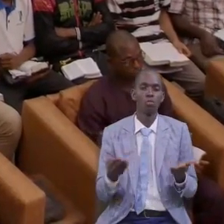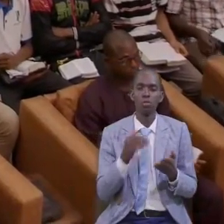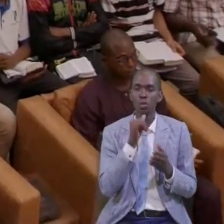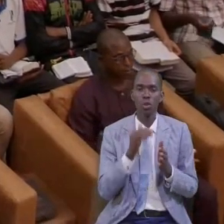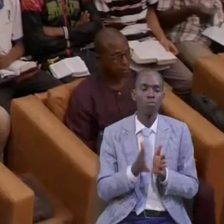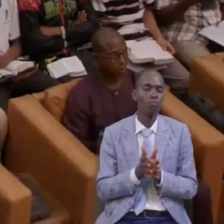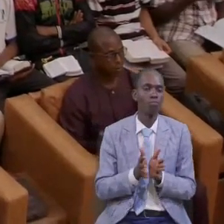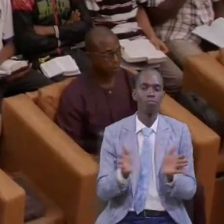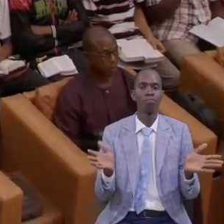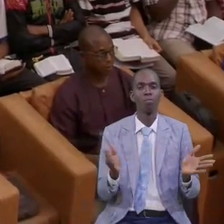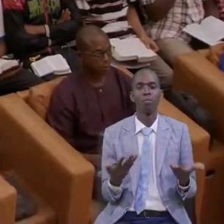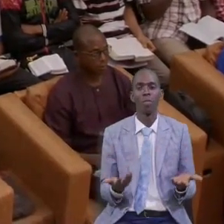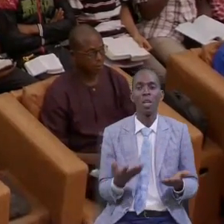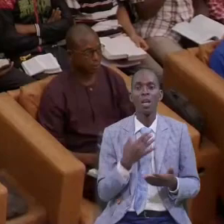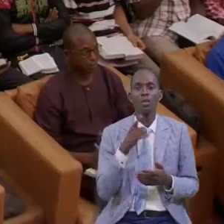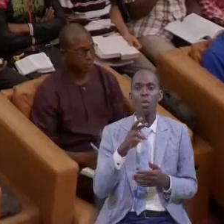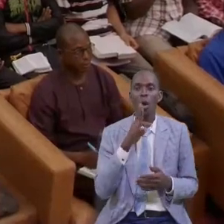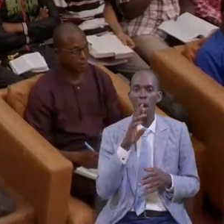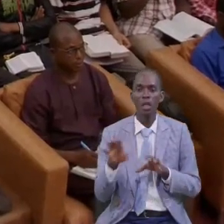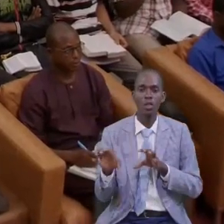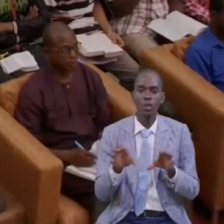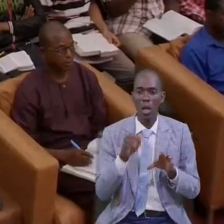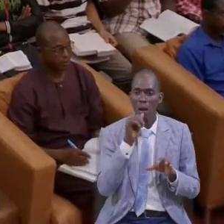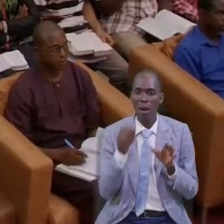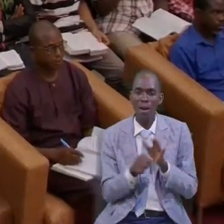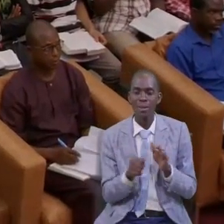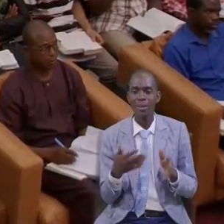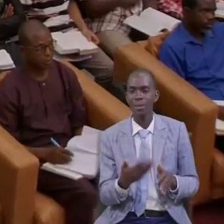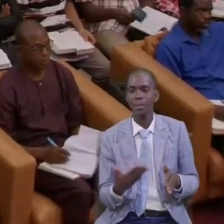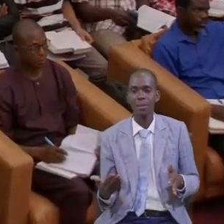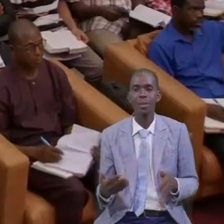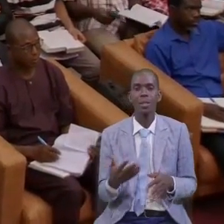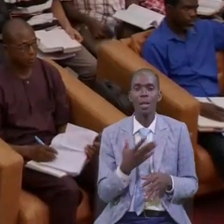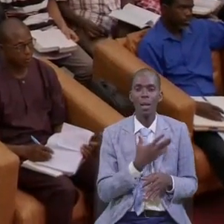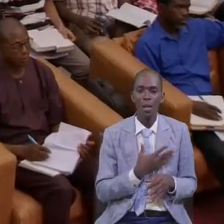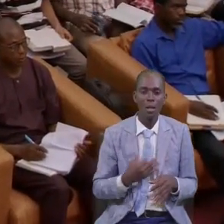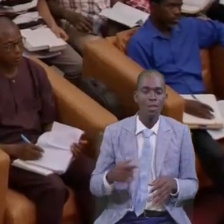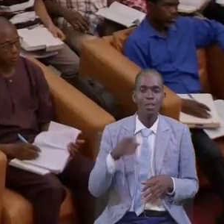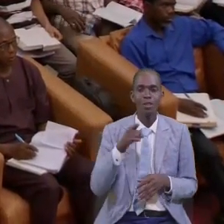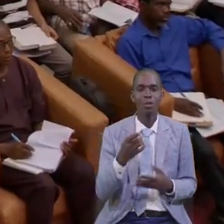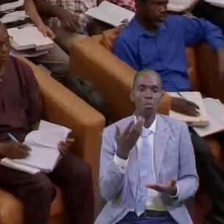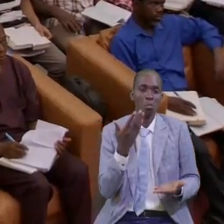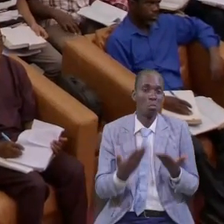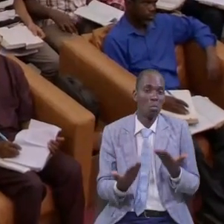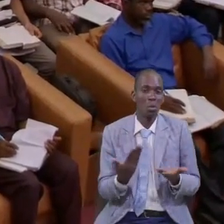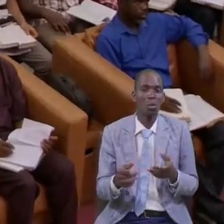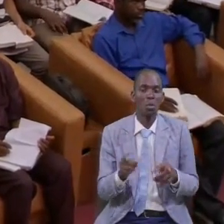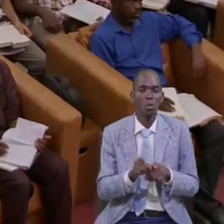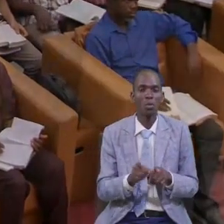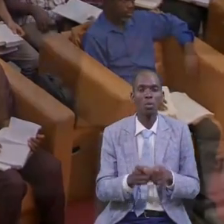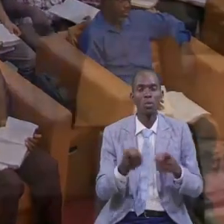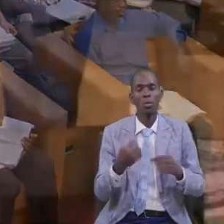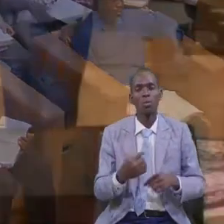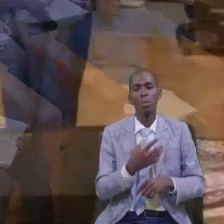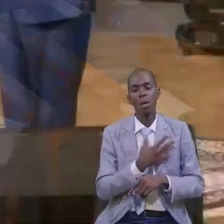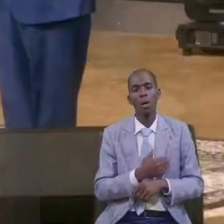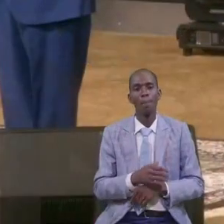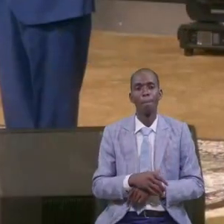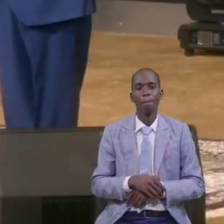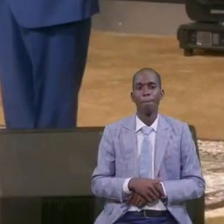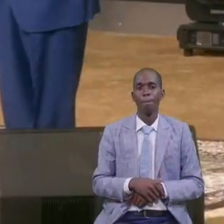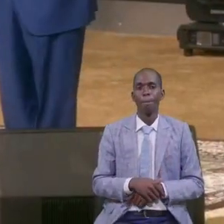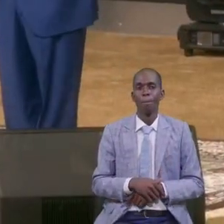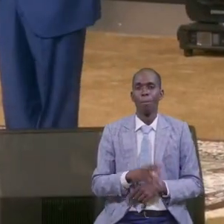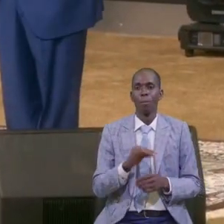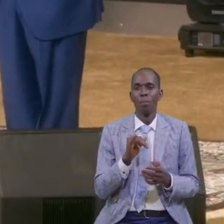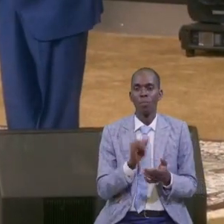you are doing things and saying things. You even have to come and fold your leaves so that they will